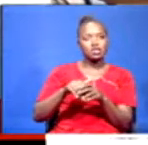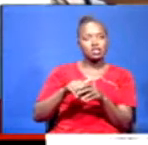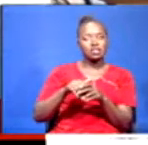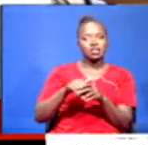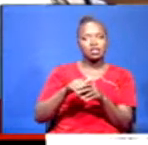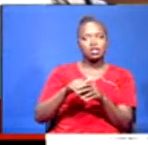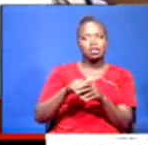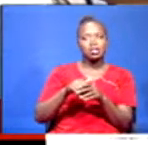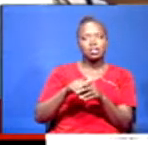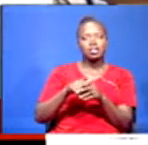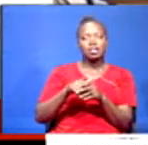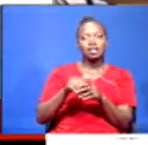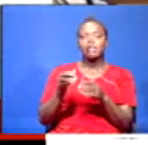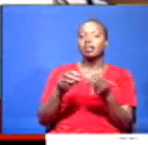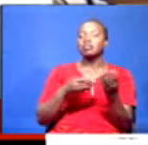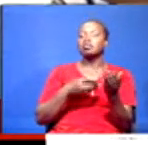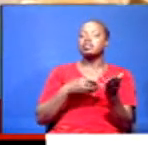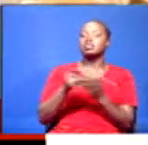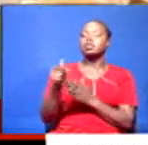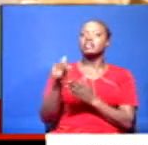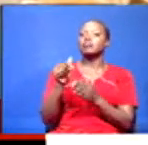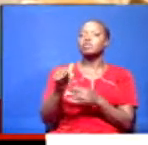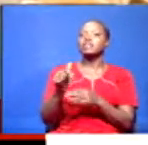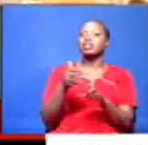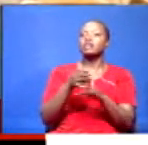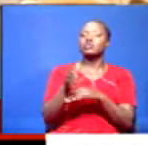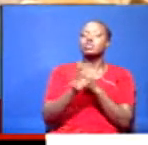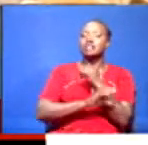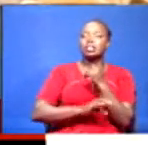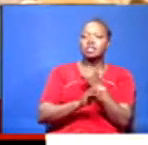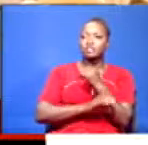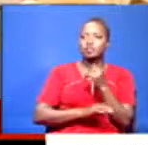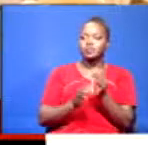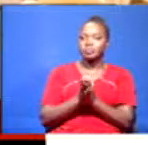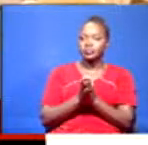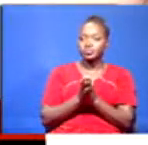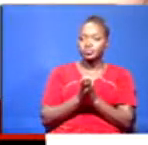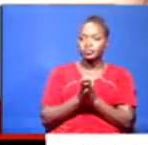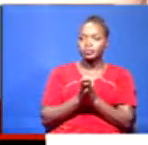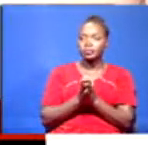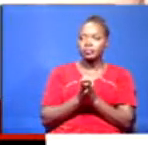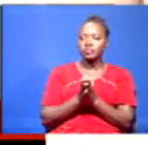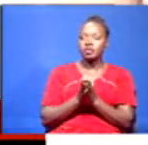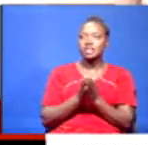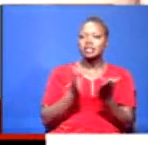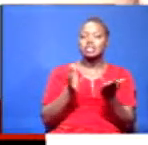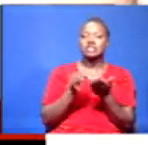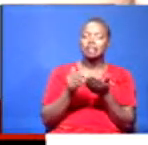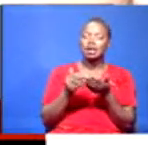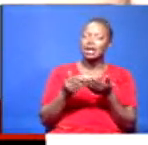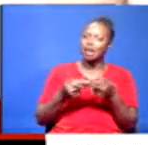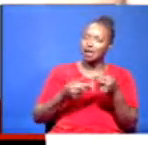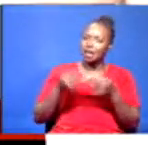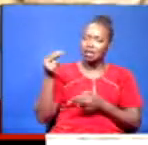in our retailing points across the country. The shortage has further been exacerbated by farmers who hoard their